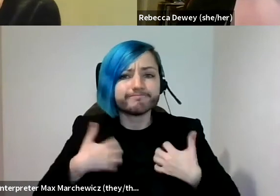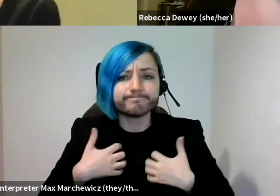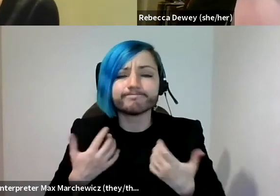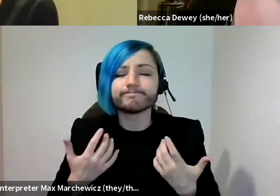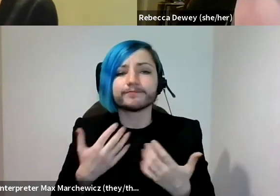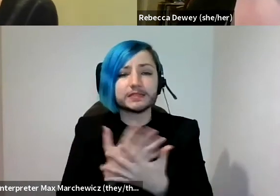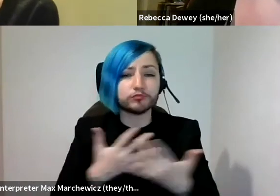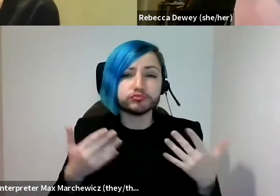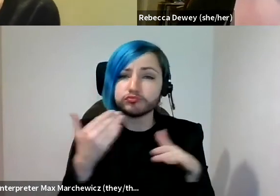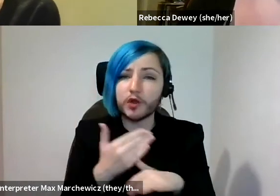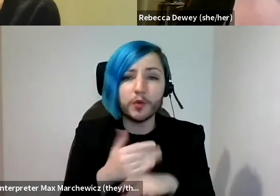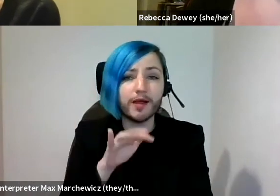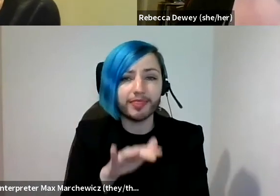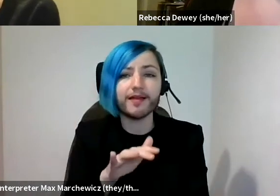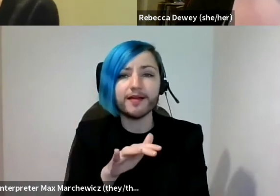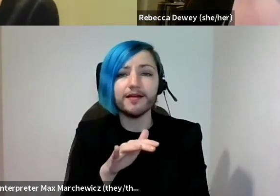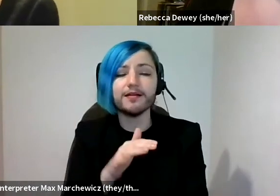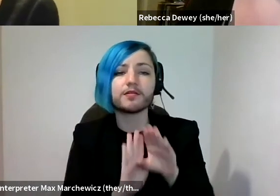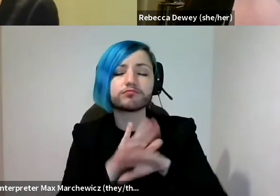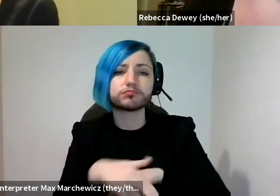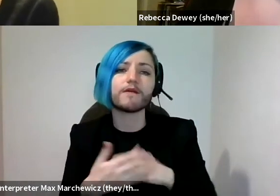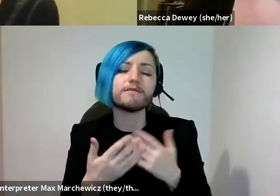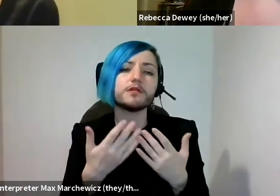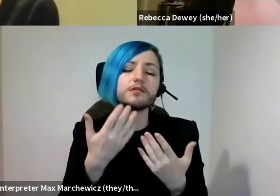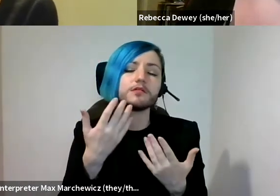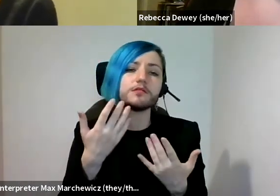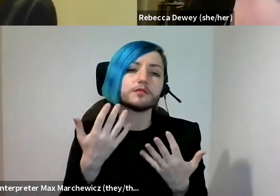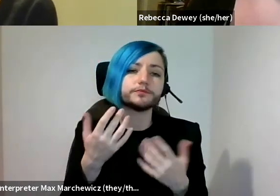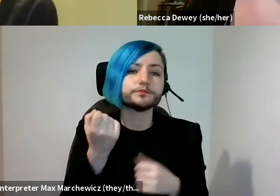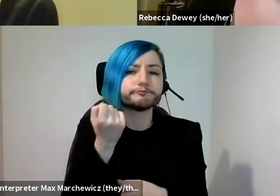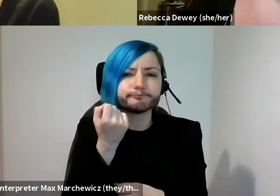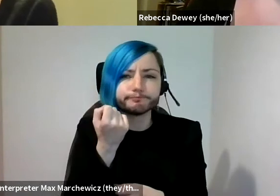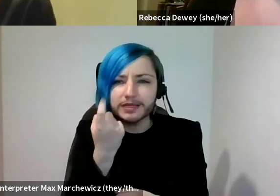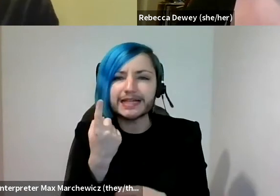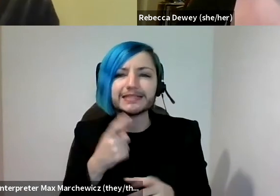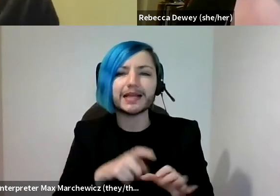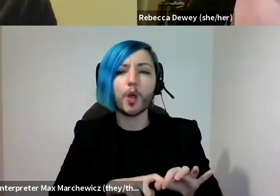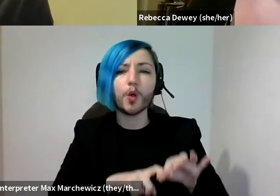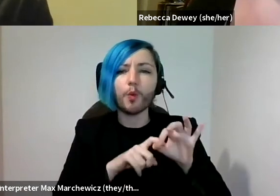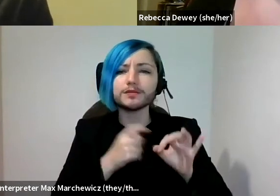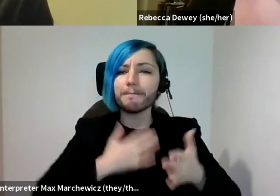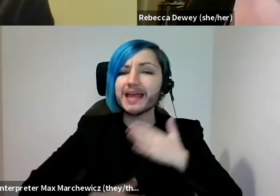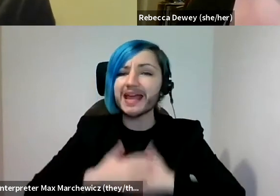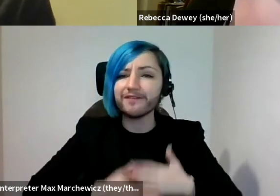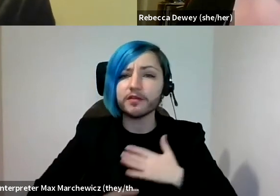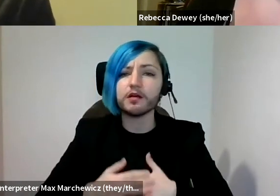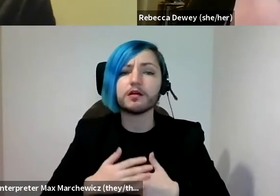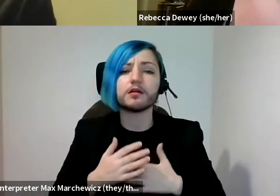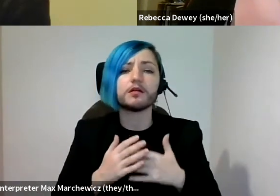work done on understanding the quantum behavior of the